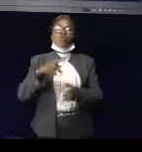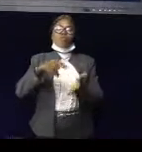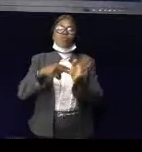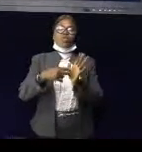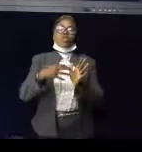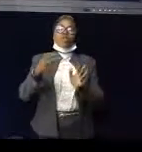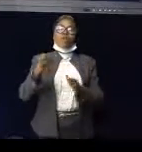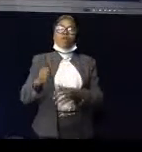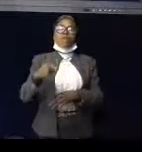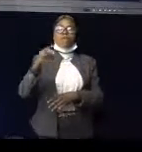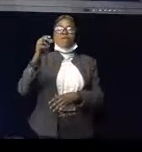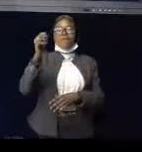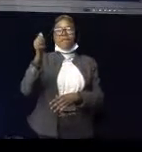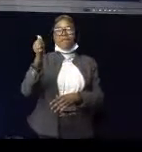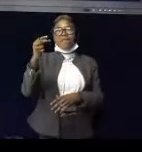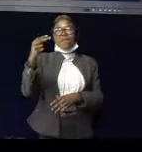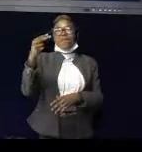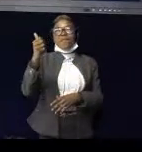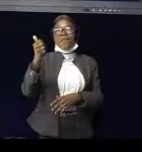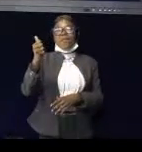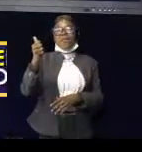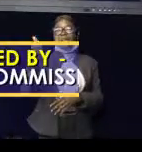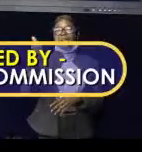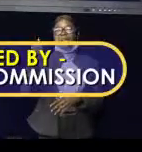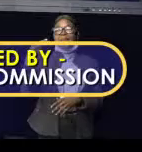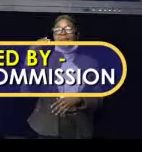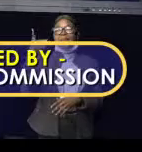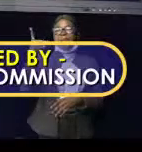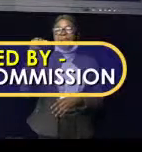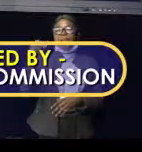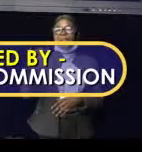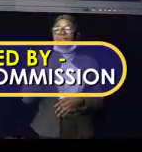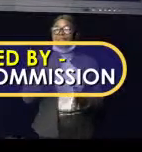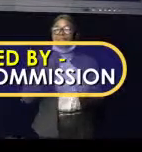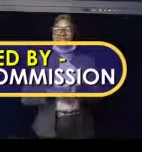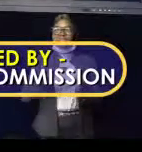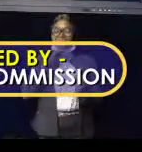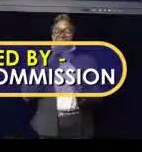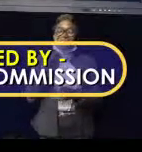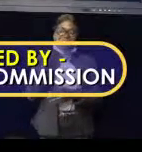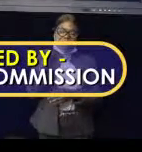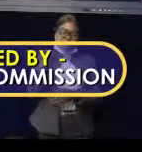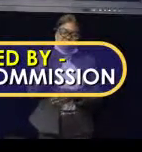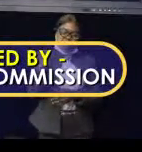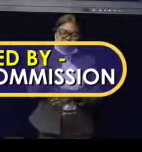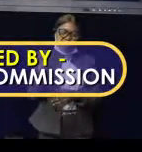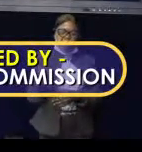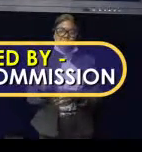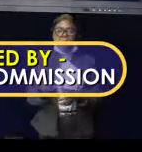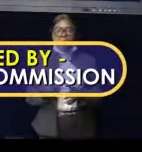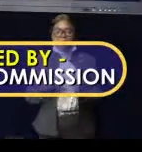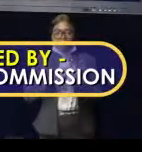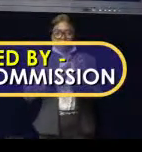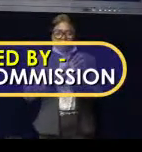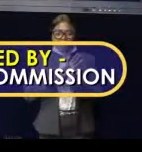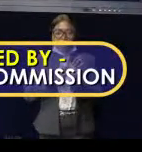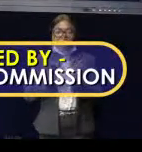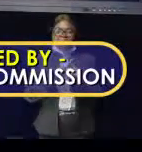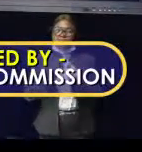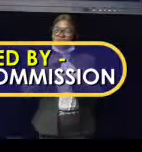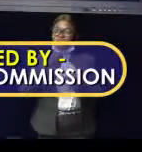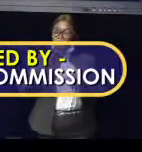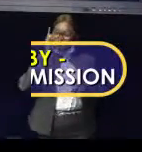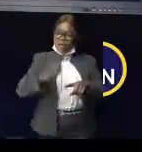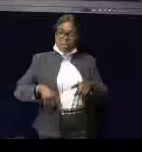of AIDS. Now let's talk about the virus now. A virus is a very small organism that cannot be seen with